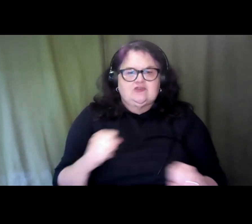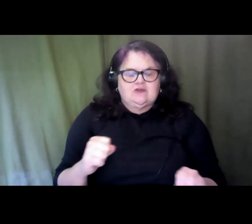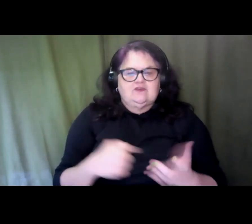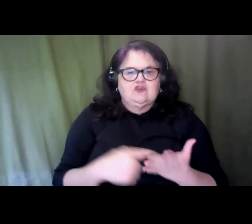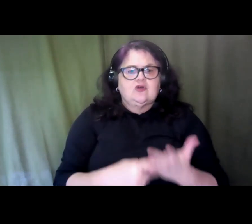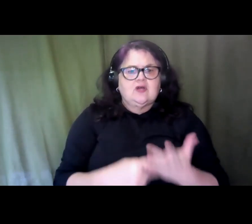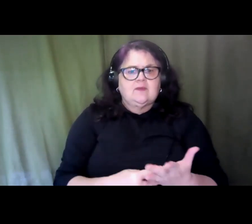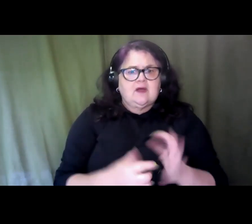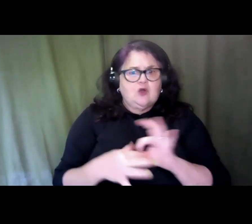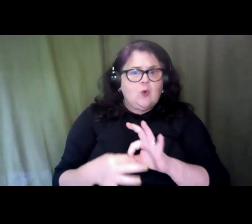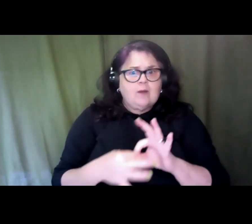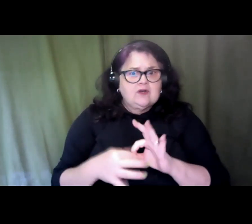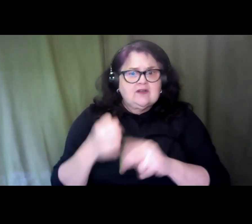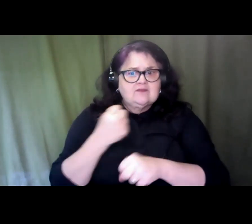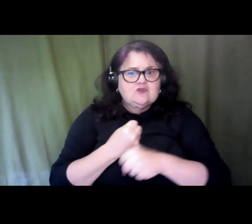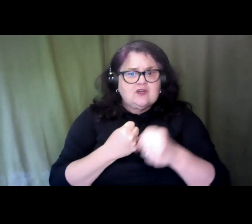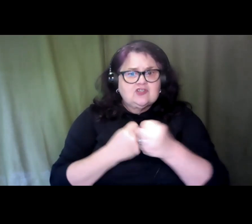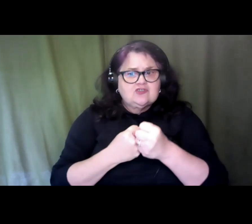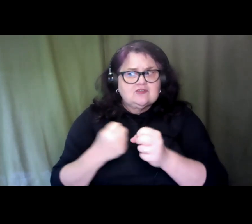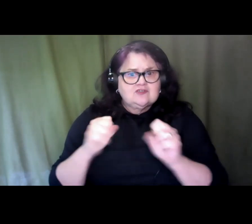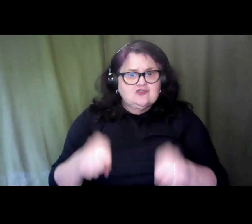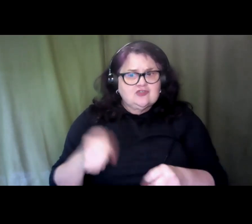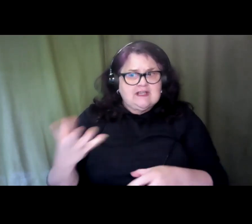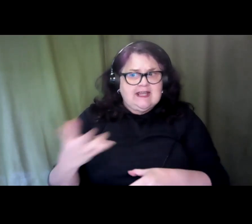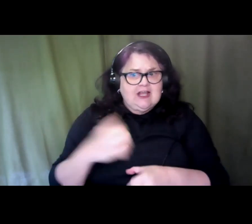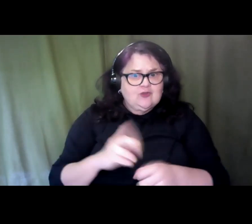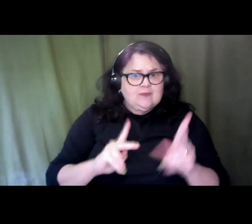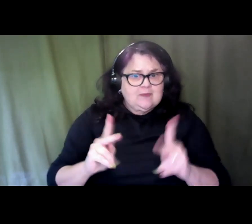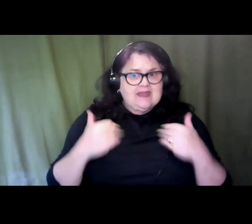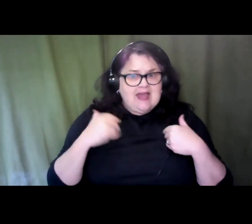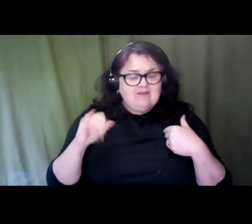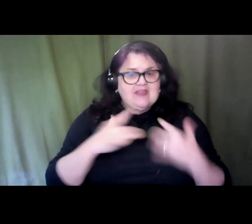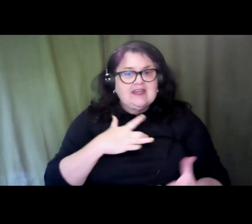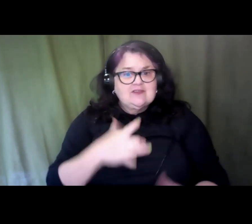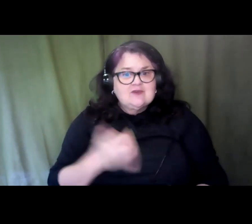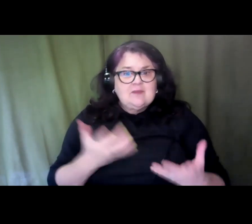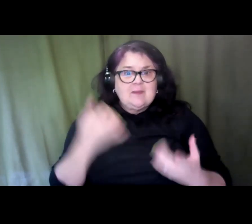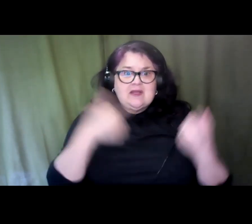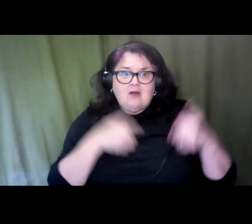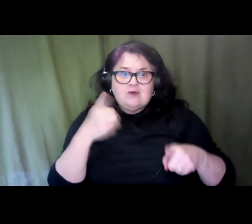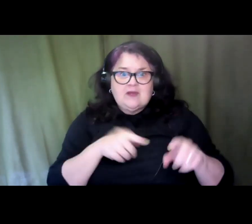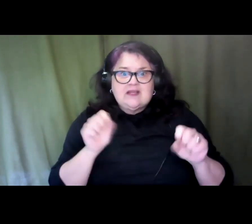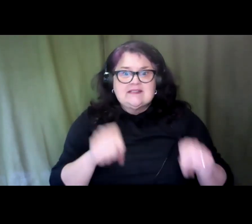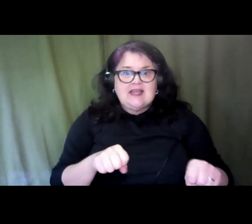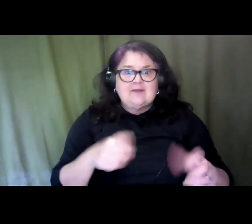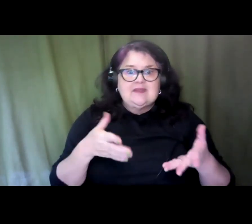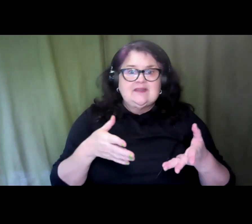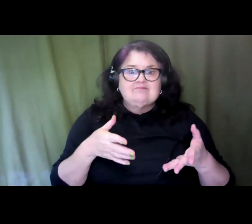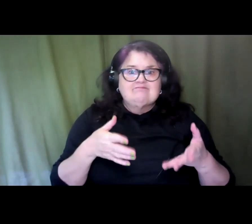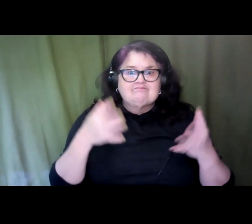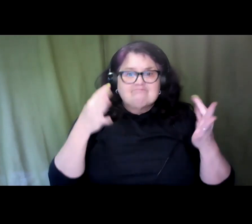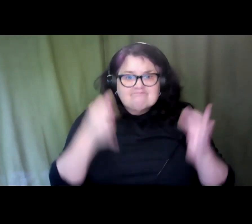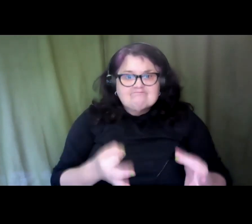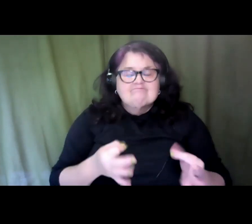could accommodate / include folks who have such an interest? Maybe a compromise could be struck that lets them pass it on, but at a